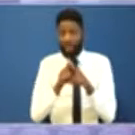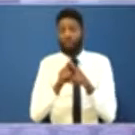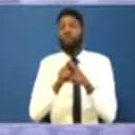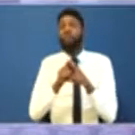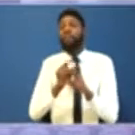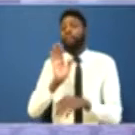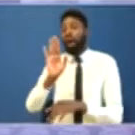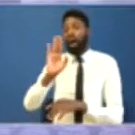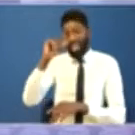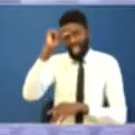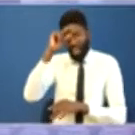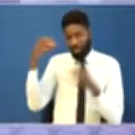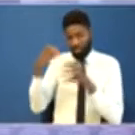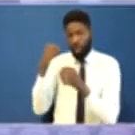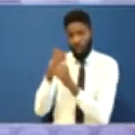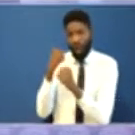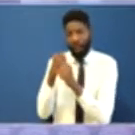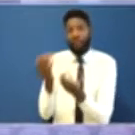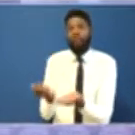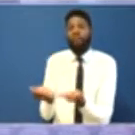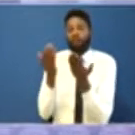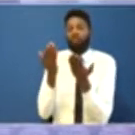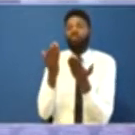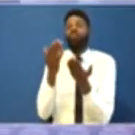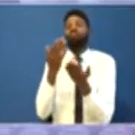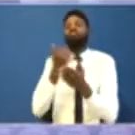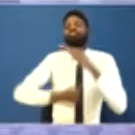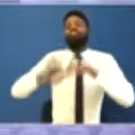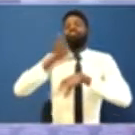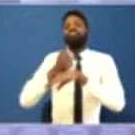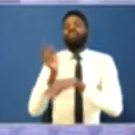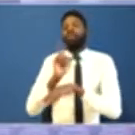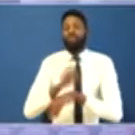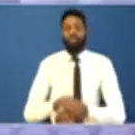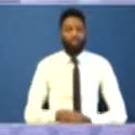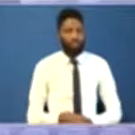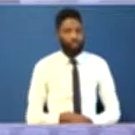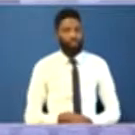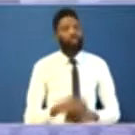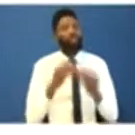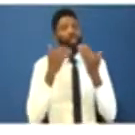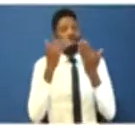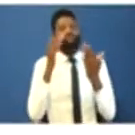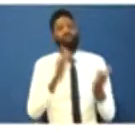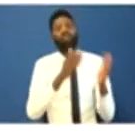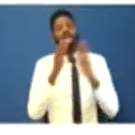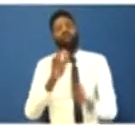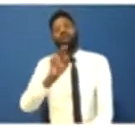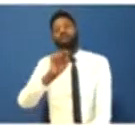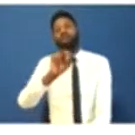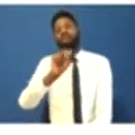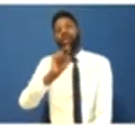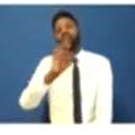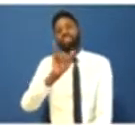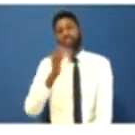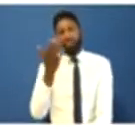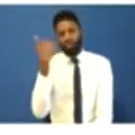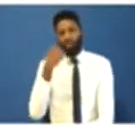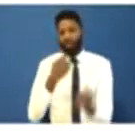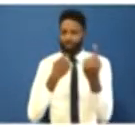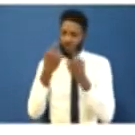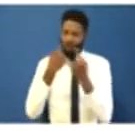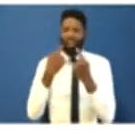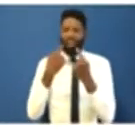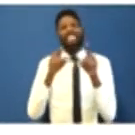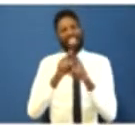bringing in new paris titles into nairobi thank you thank you and we moved to you nancy modime you spoke very passionately